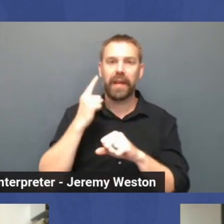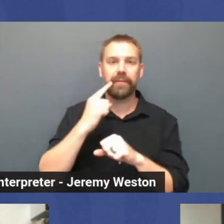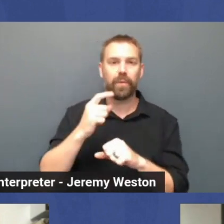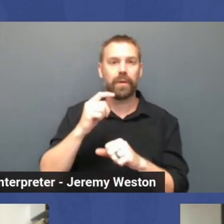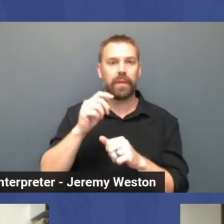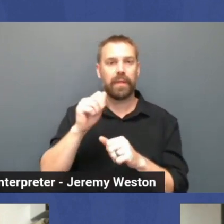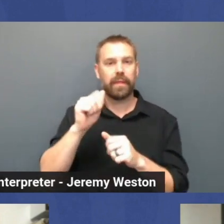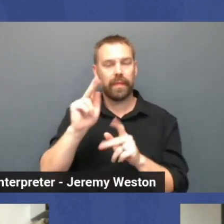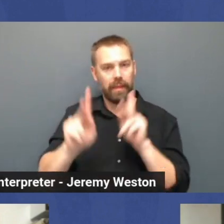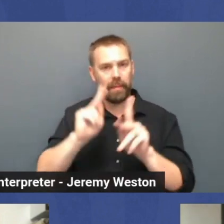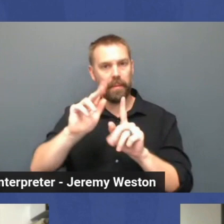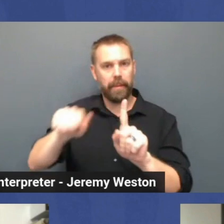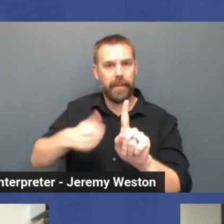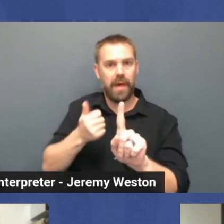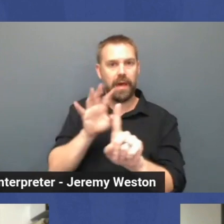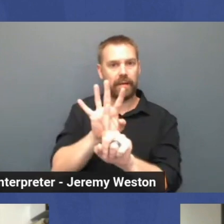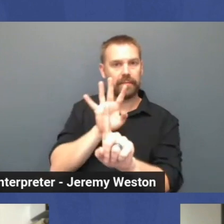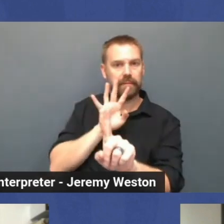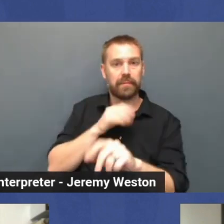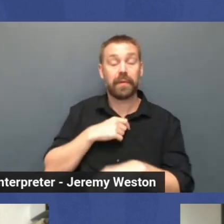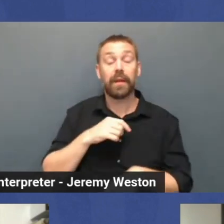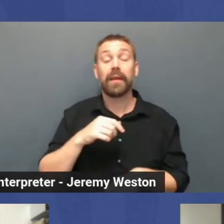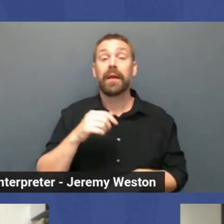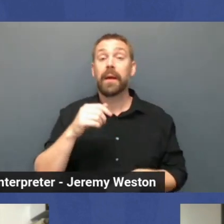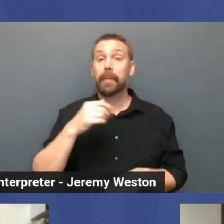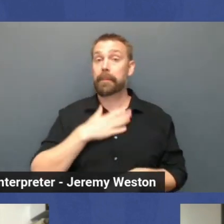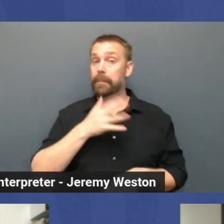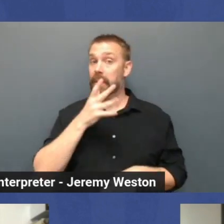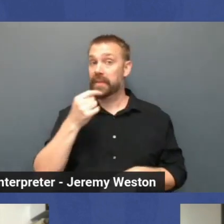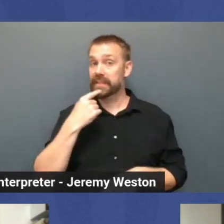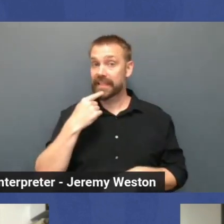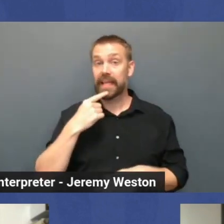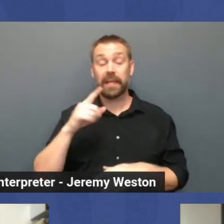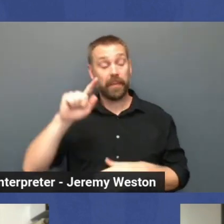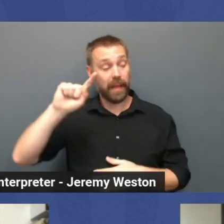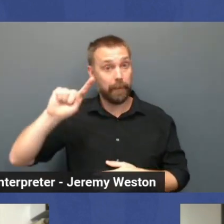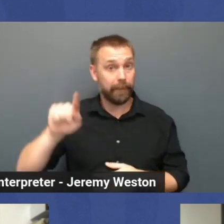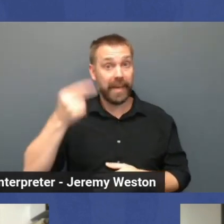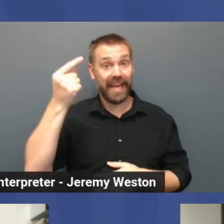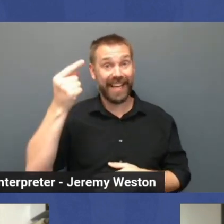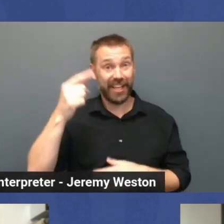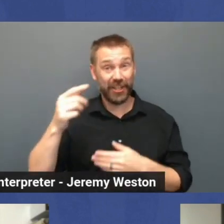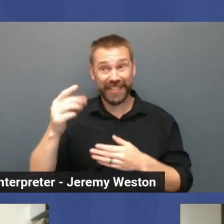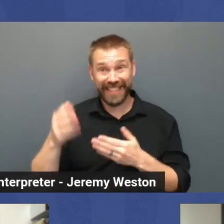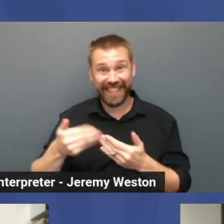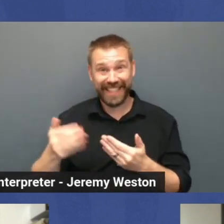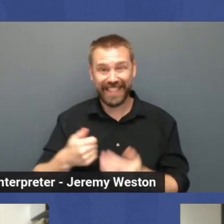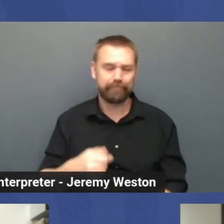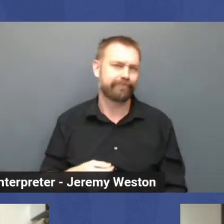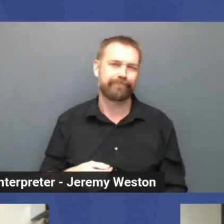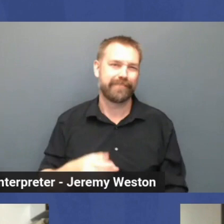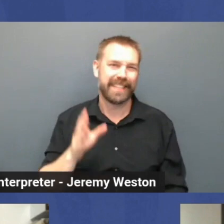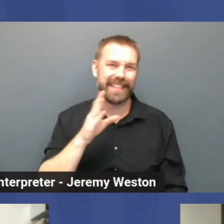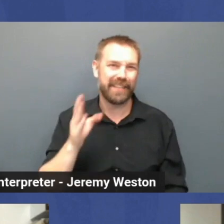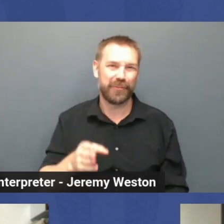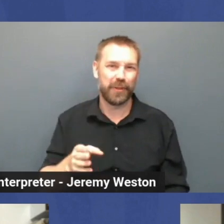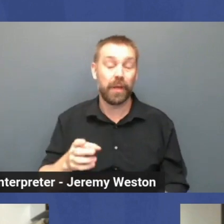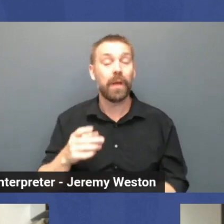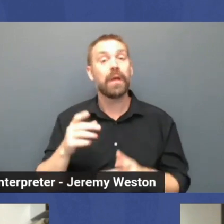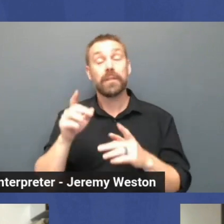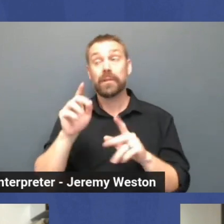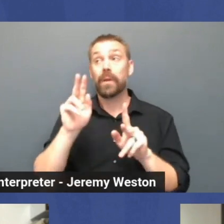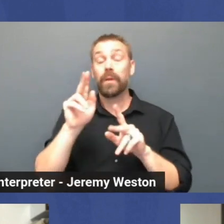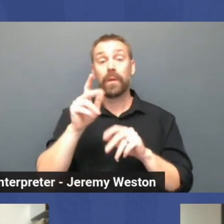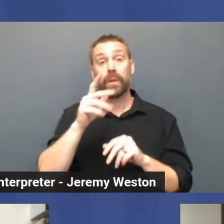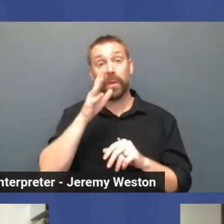said, to be a pioneer was never easy, and nobody talks about it. We give our applause to the women and the people who have